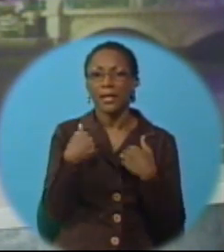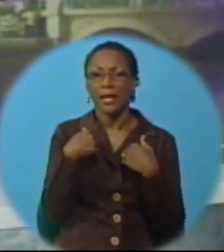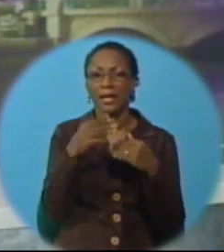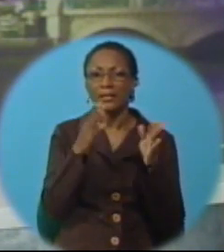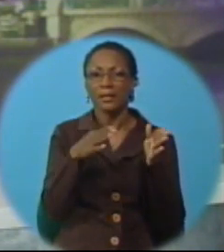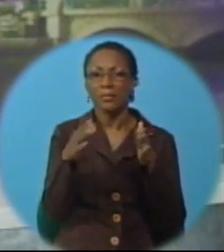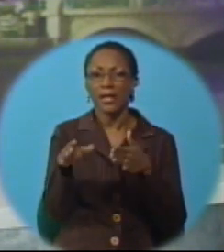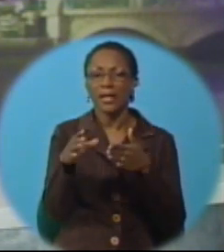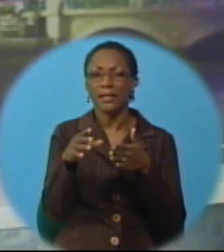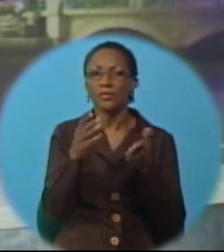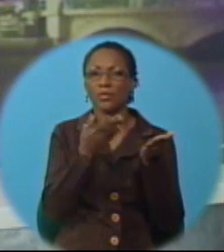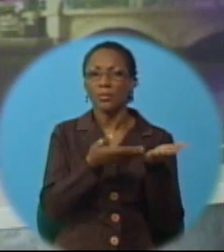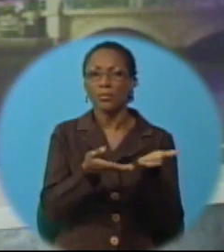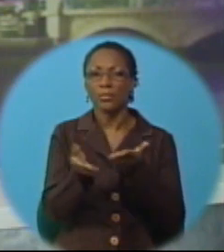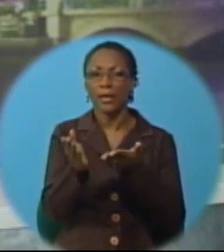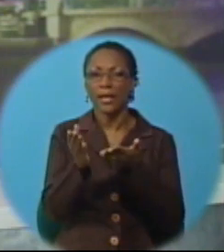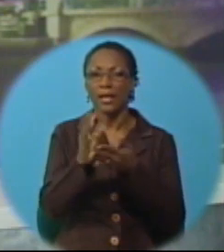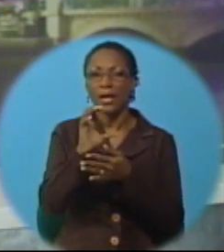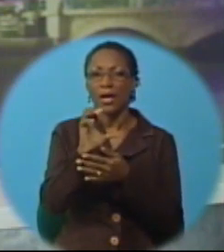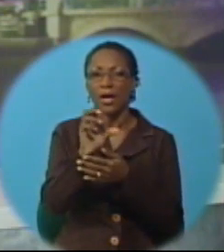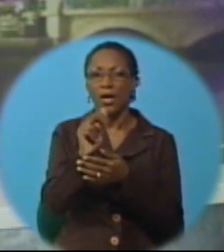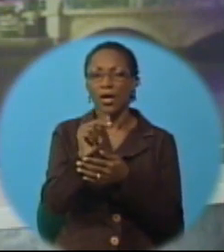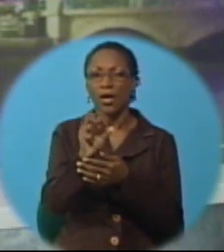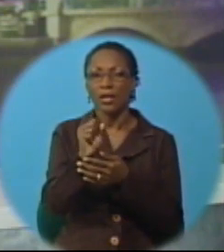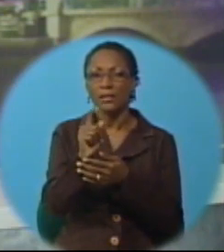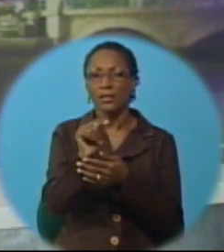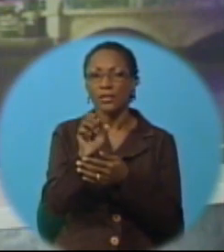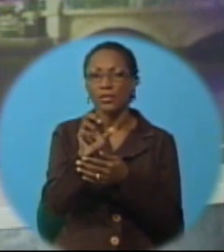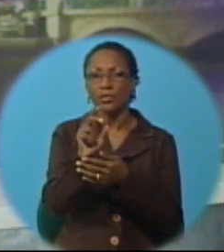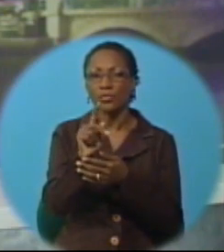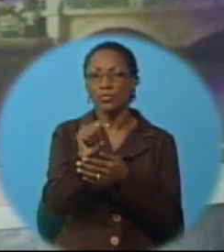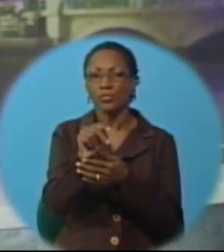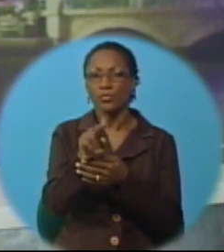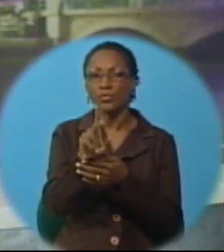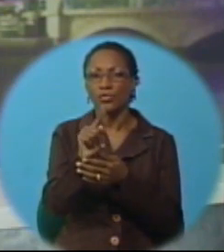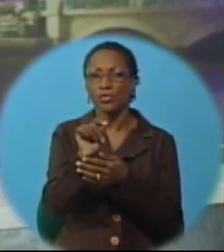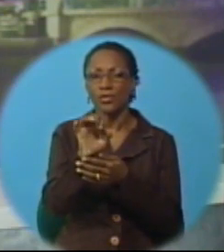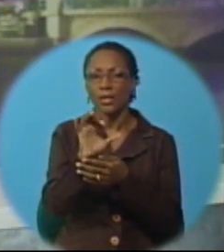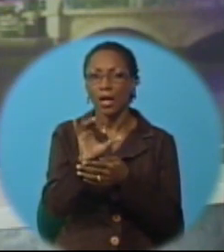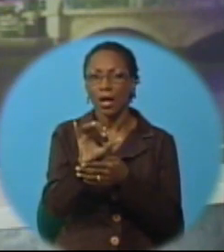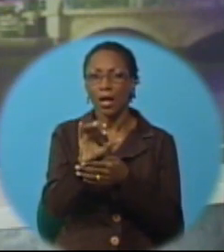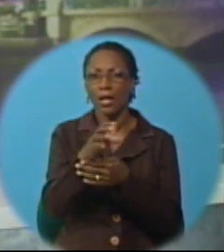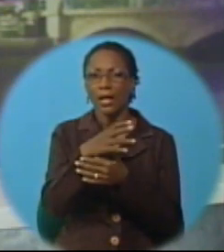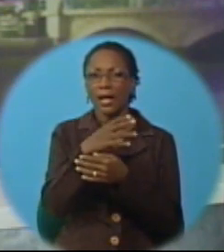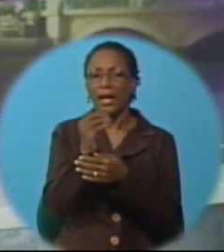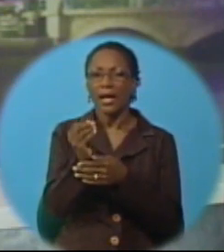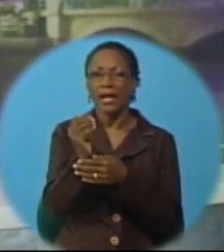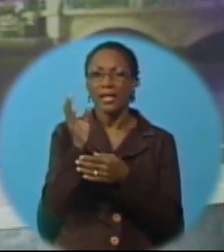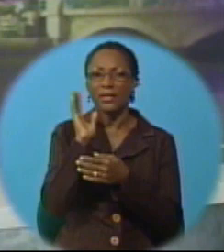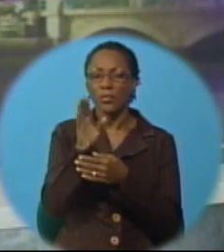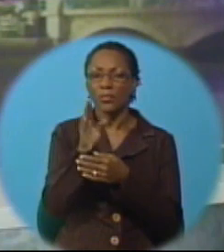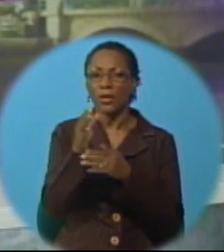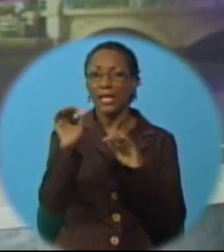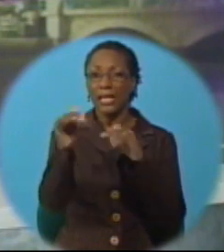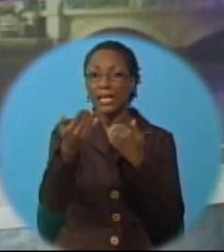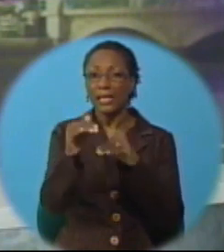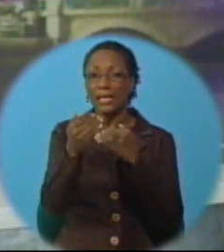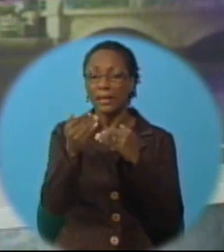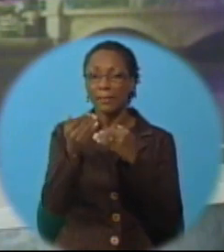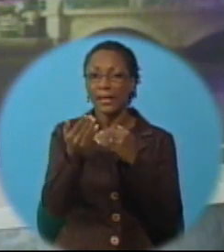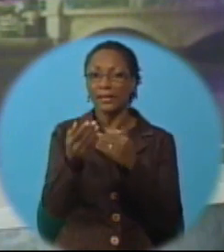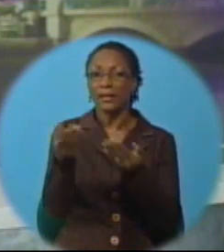constitutional amendment that would ensure a limit to the incurring of recurring current account fiscal deficits for Barbados.